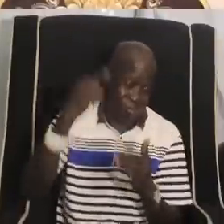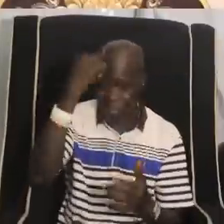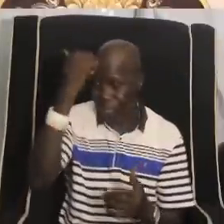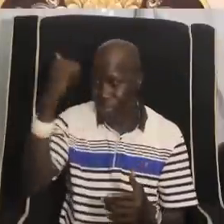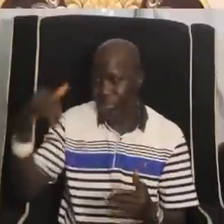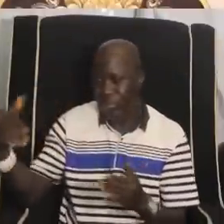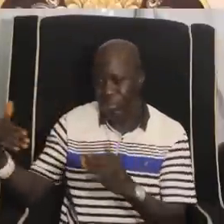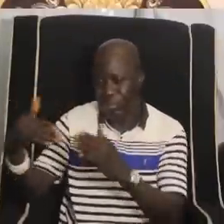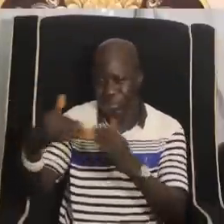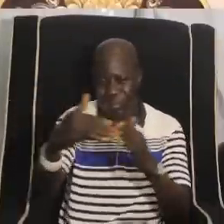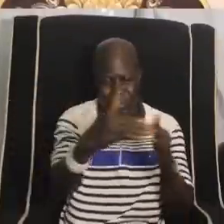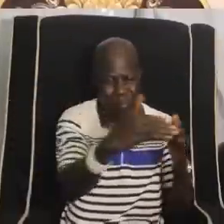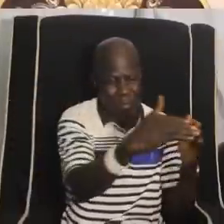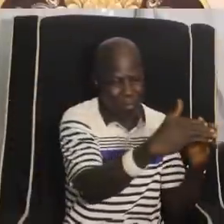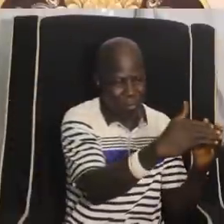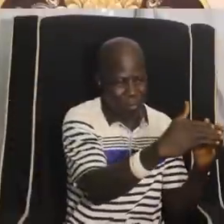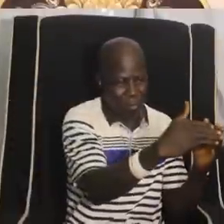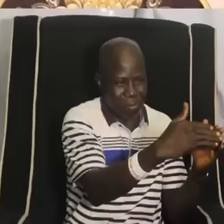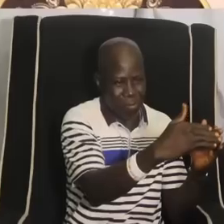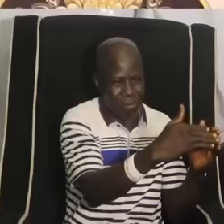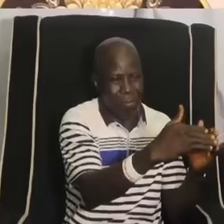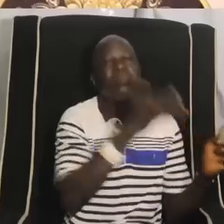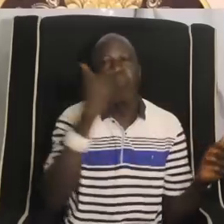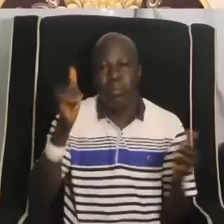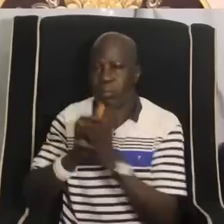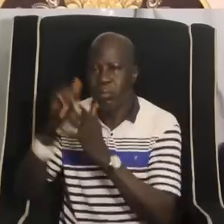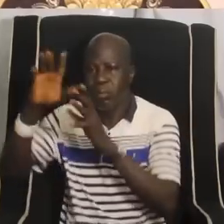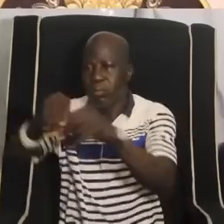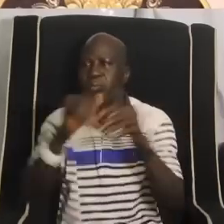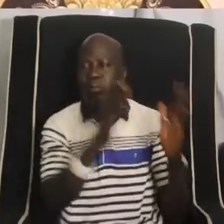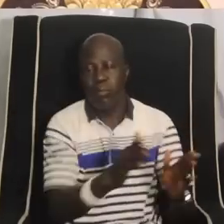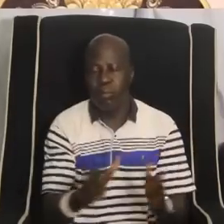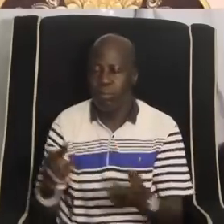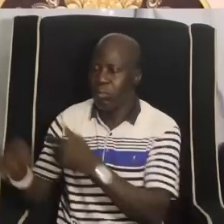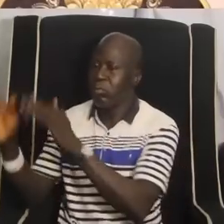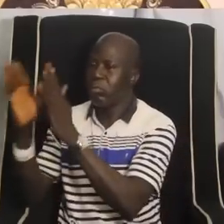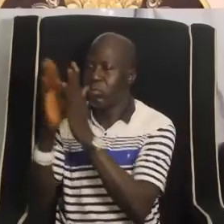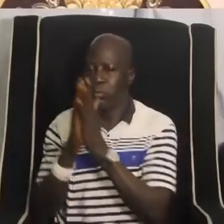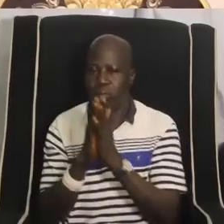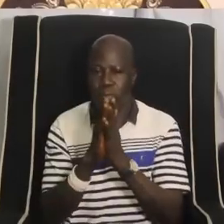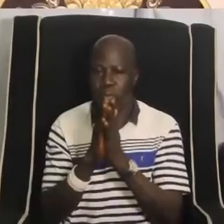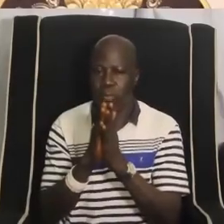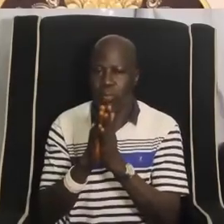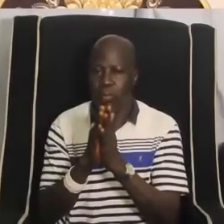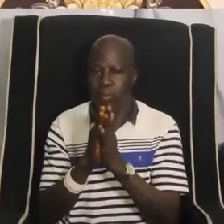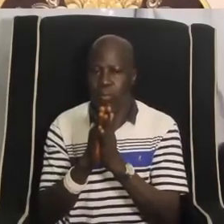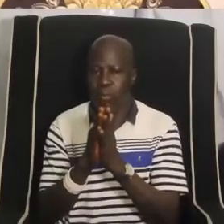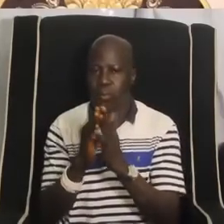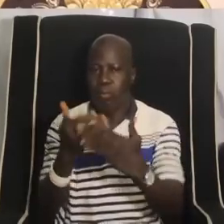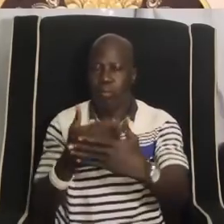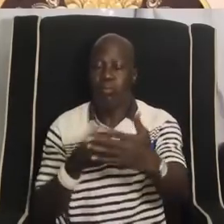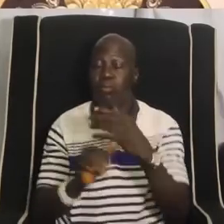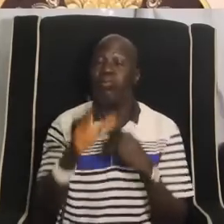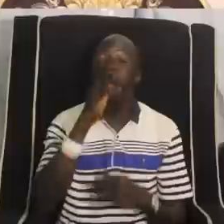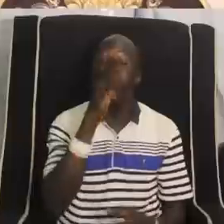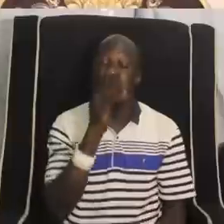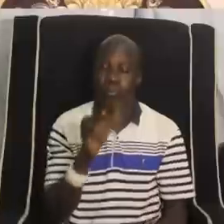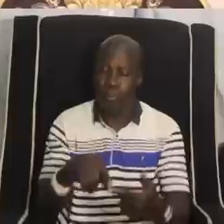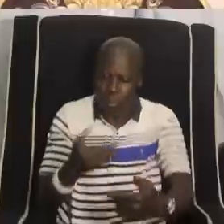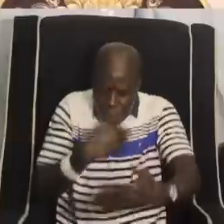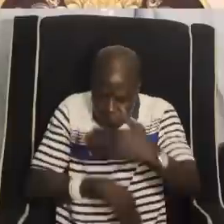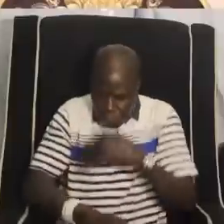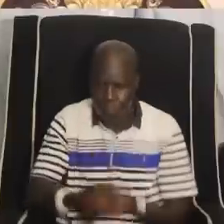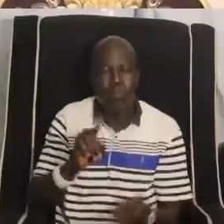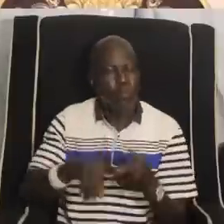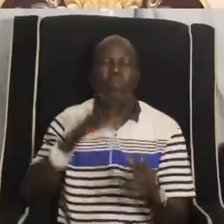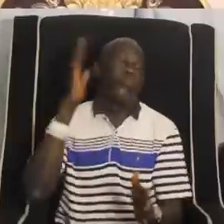is direct. Eh, tell more about badua. Get prepared to pray. Ki mama to bi olomo na ko badua. Your biological